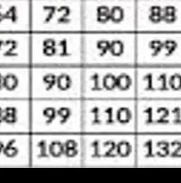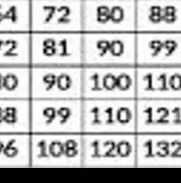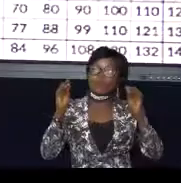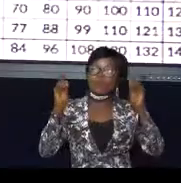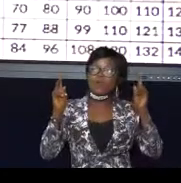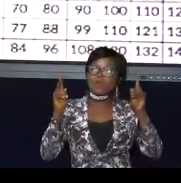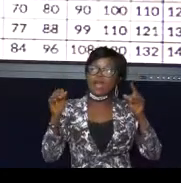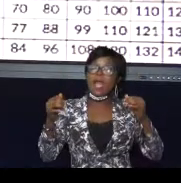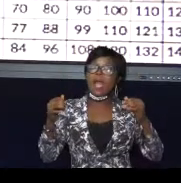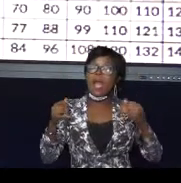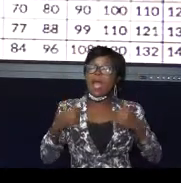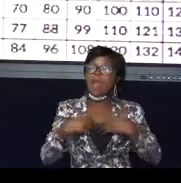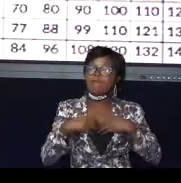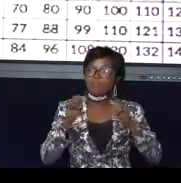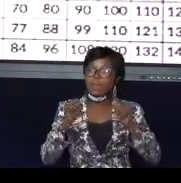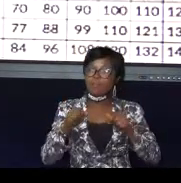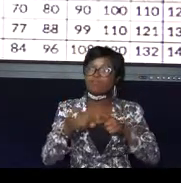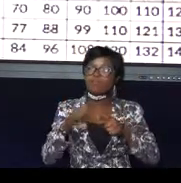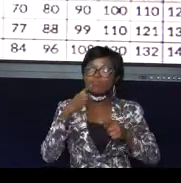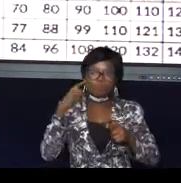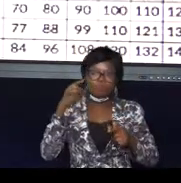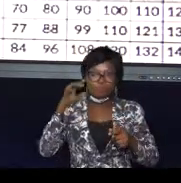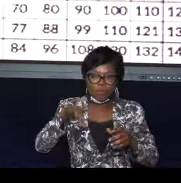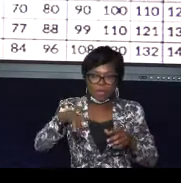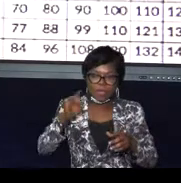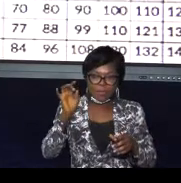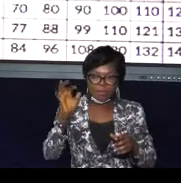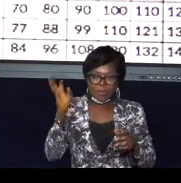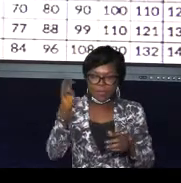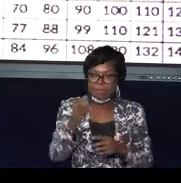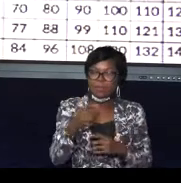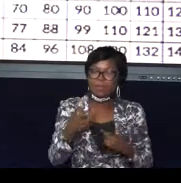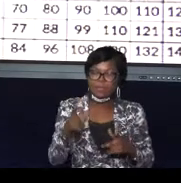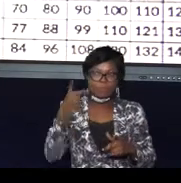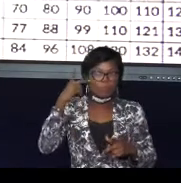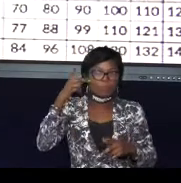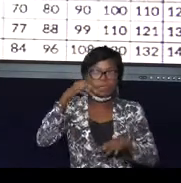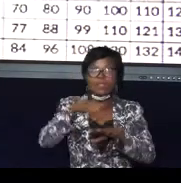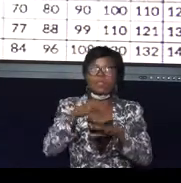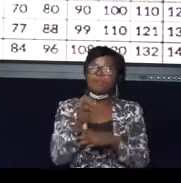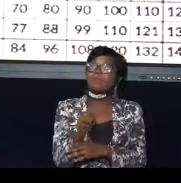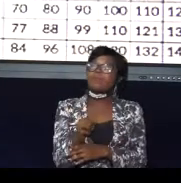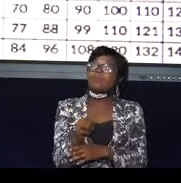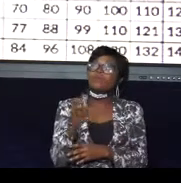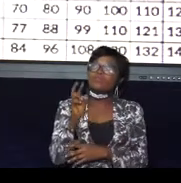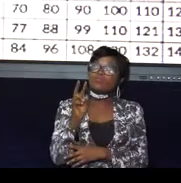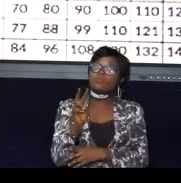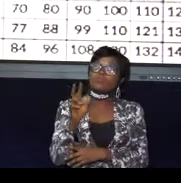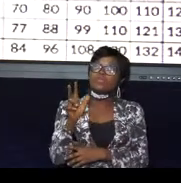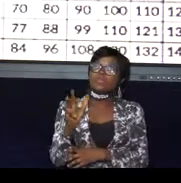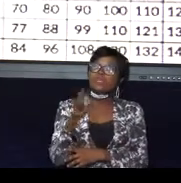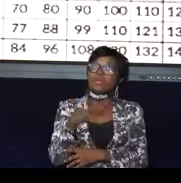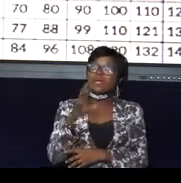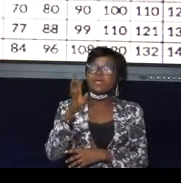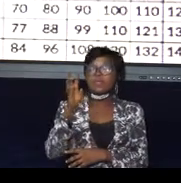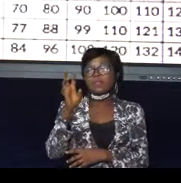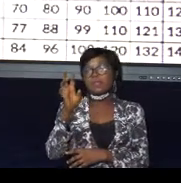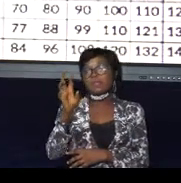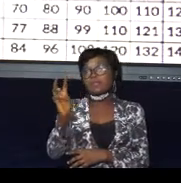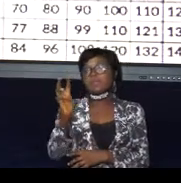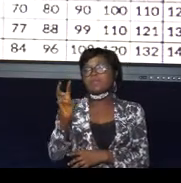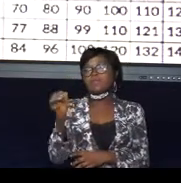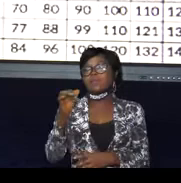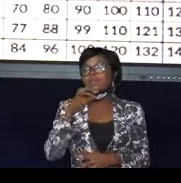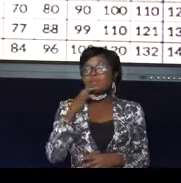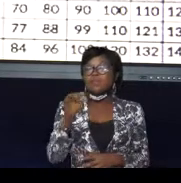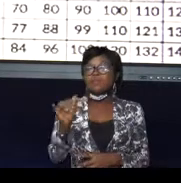Alrighty then, have you been able to identify these numbers? Let's take them out. 2, 3, and 6, these are the